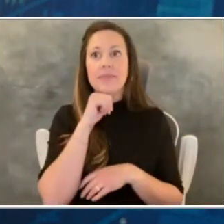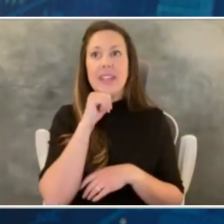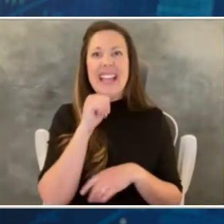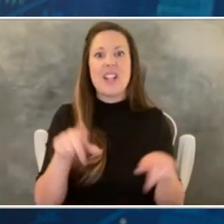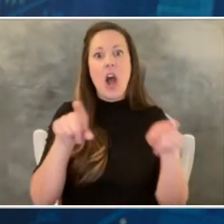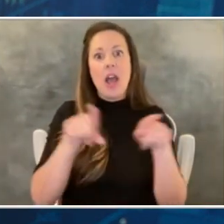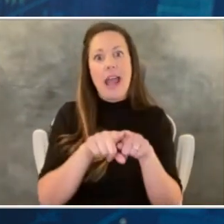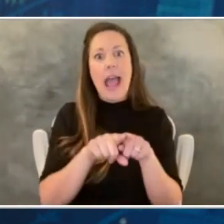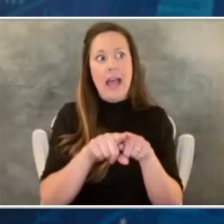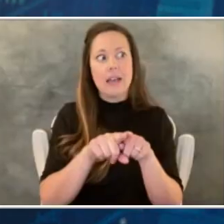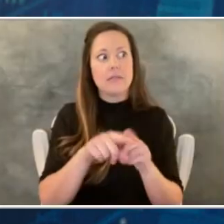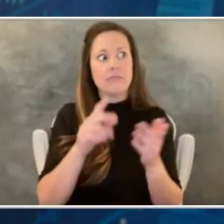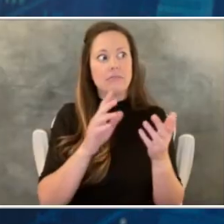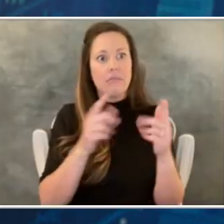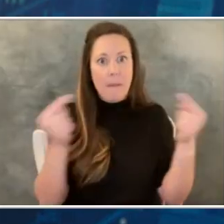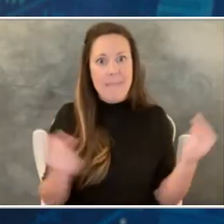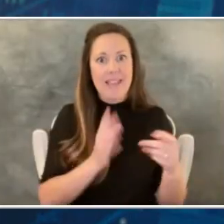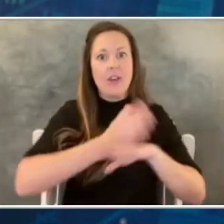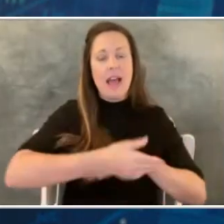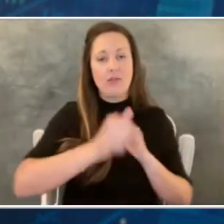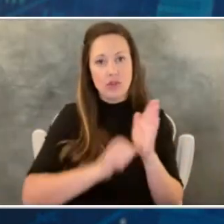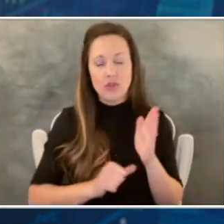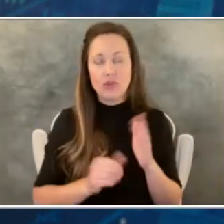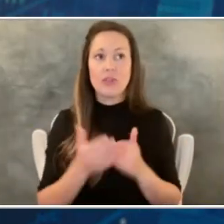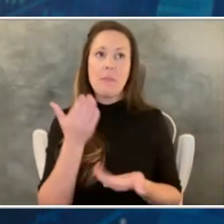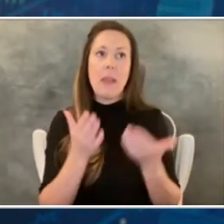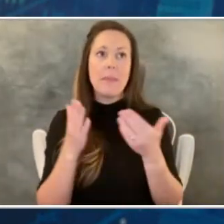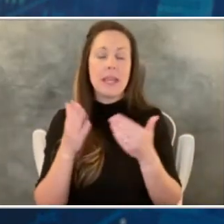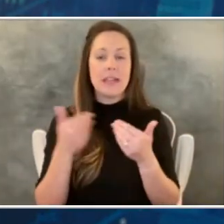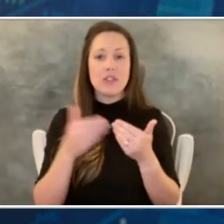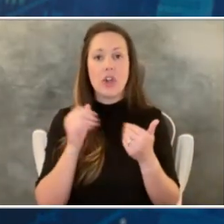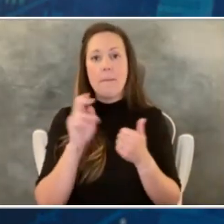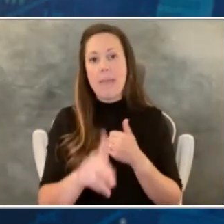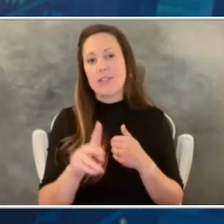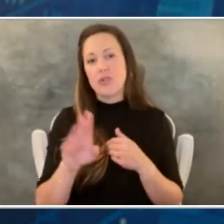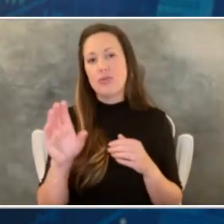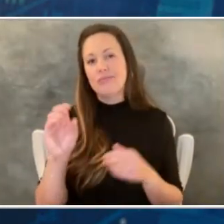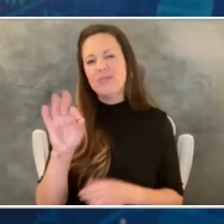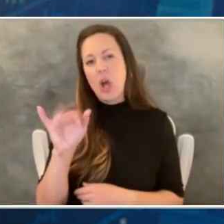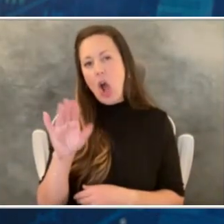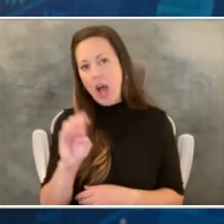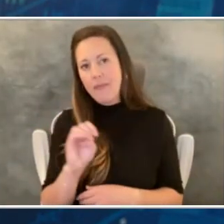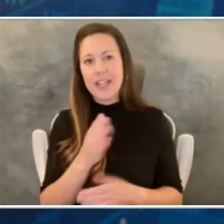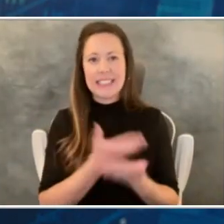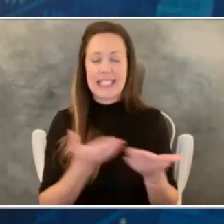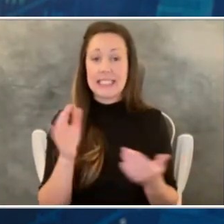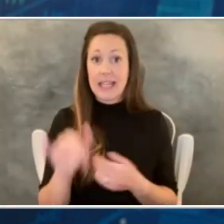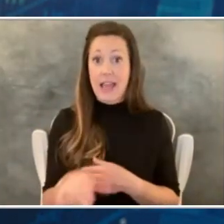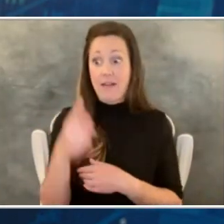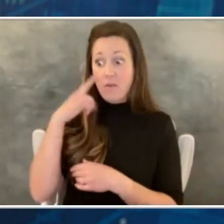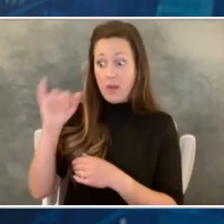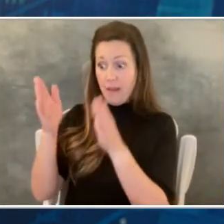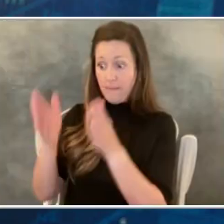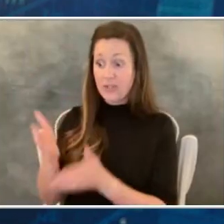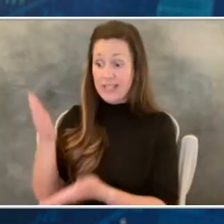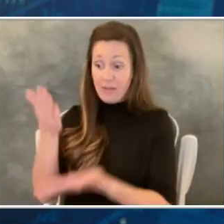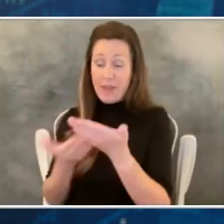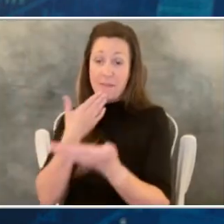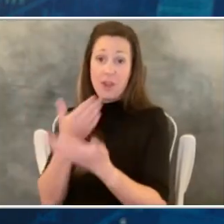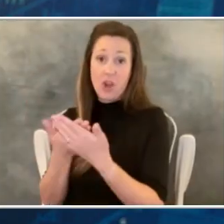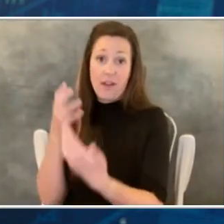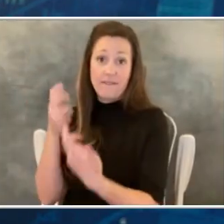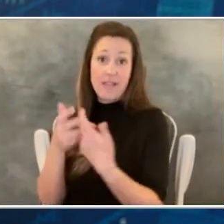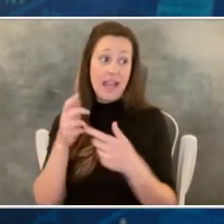post-operative pain. It's a little bit easier to get back to the office and things like that. So for that individual, that may be a suitable graft. For a young